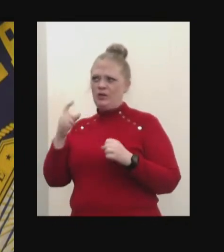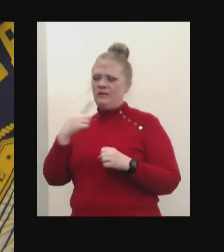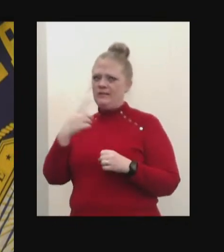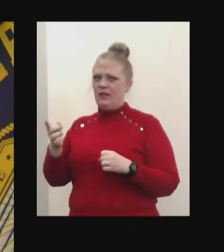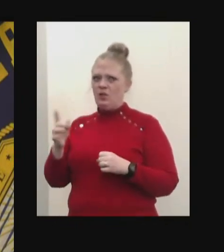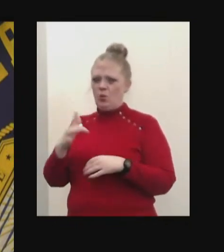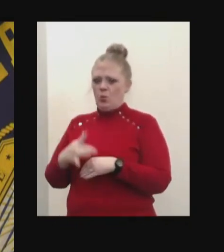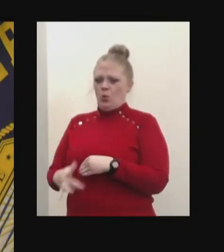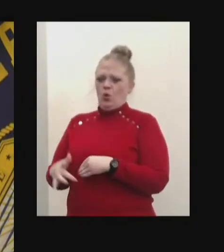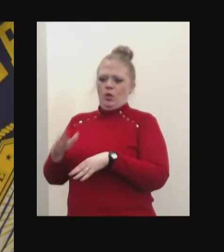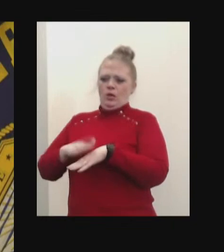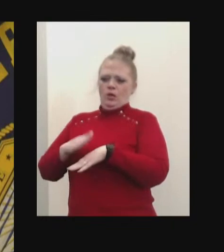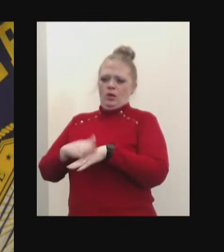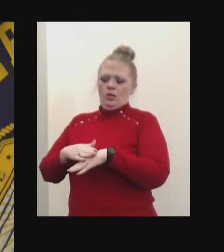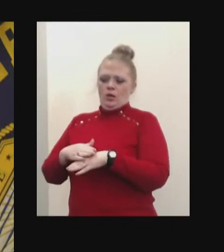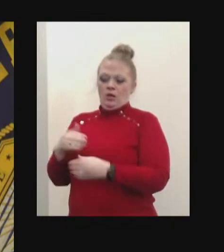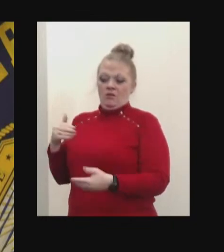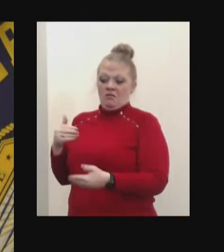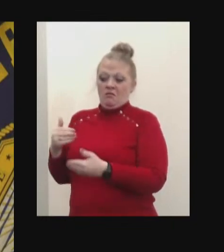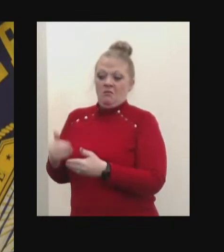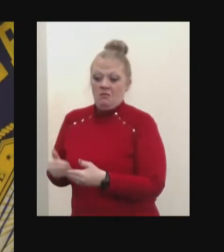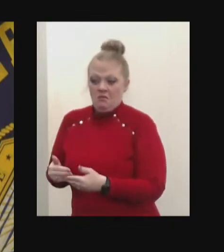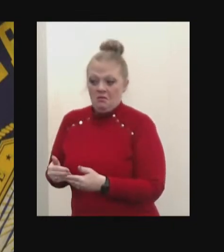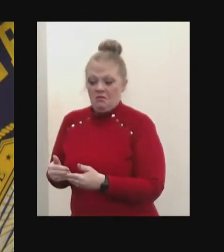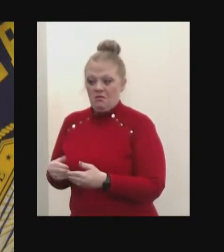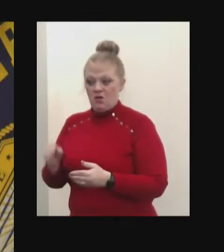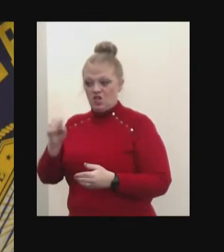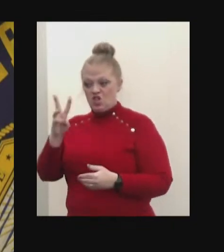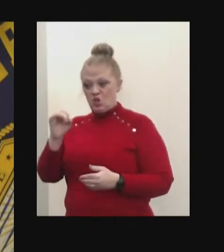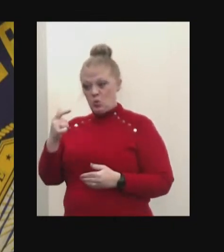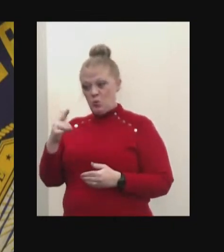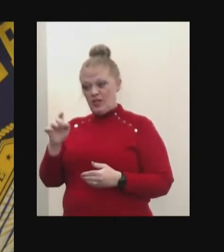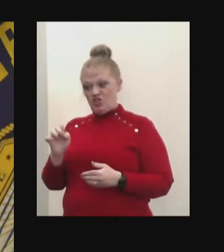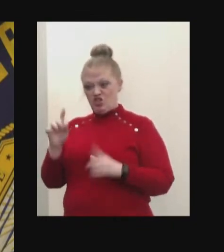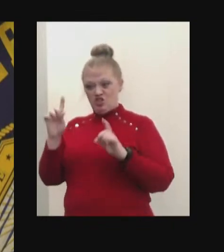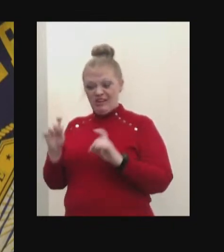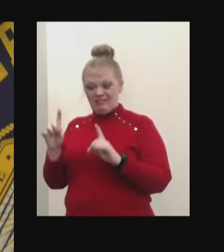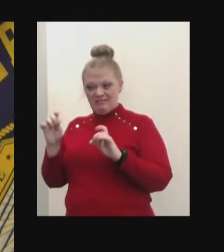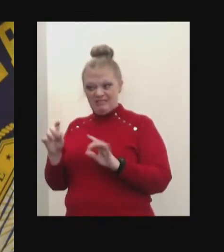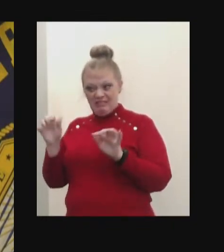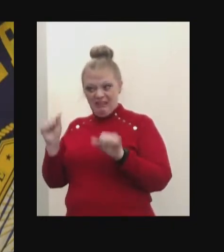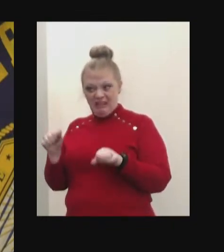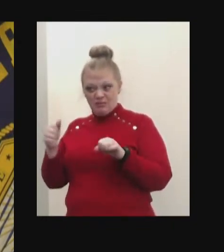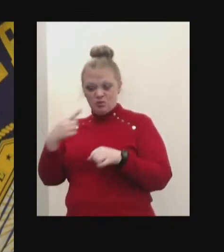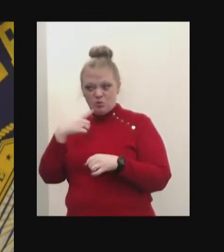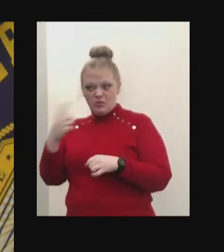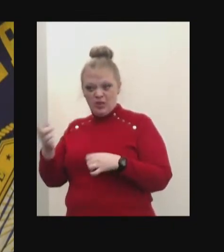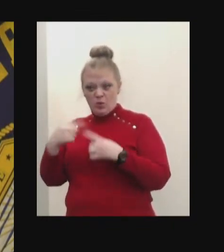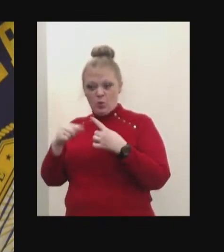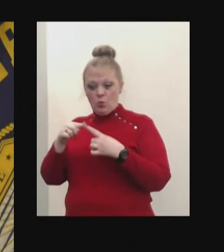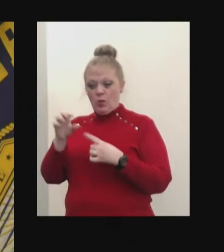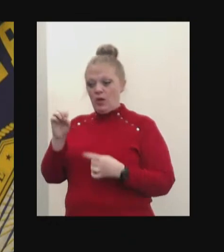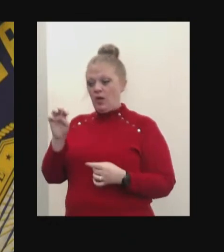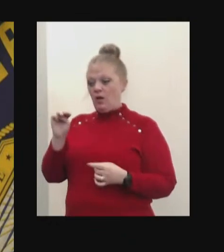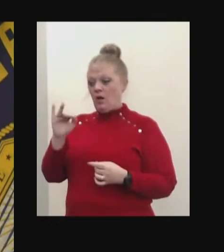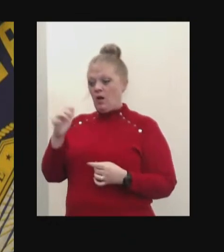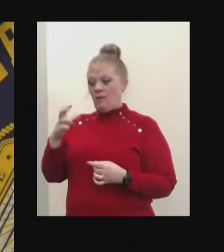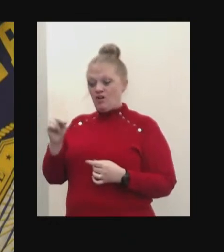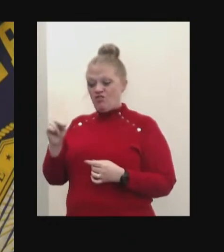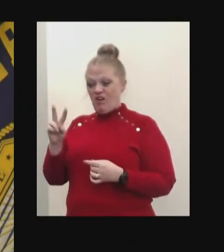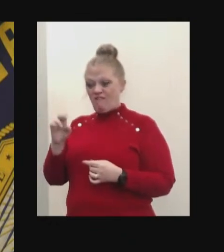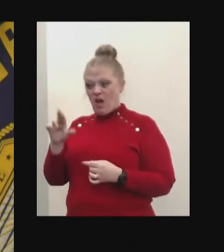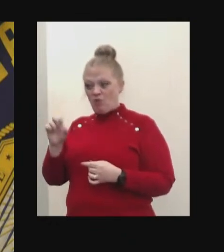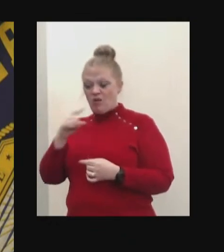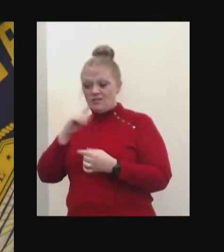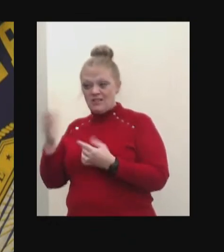come. Will sewage testing be able to tell you when the Omicron virus is here, and whether